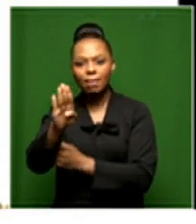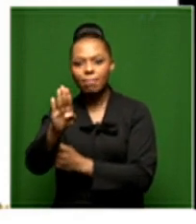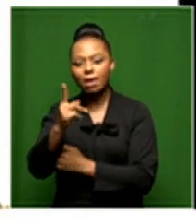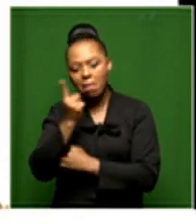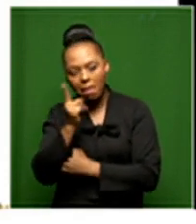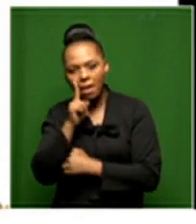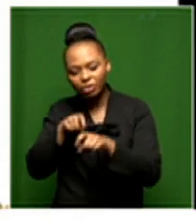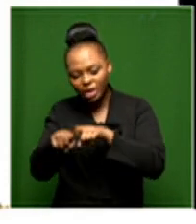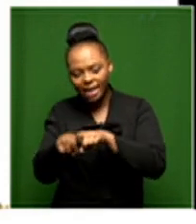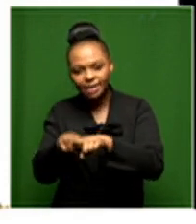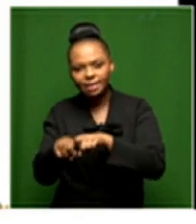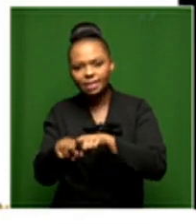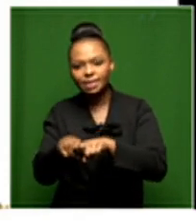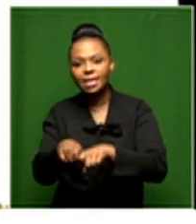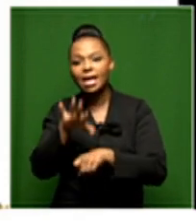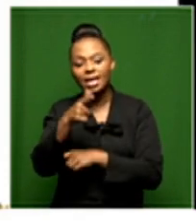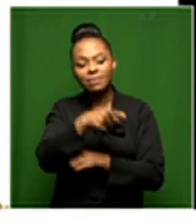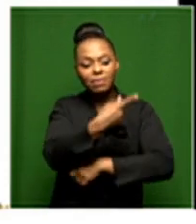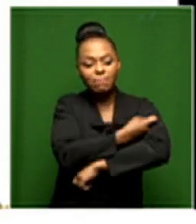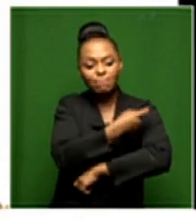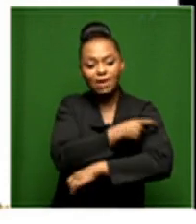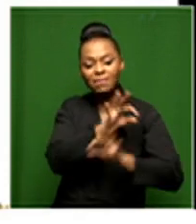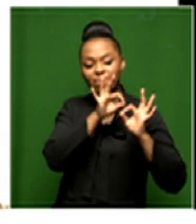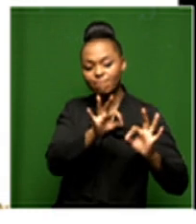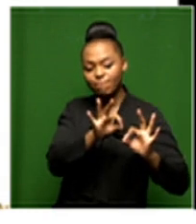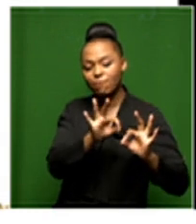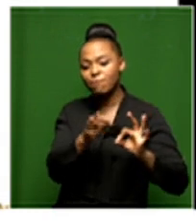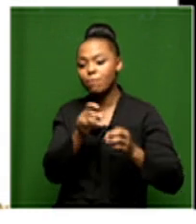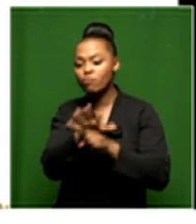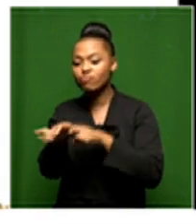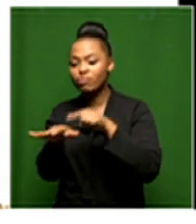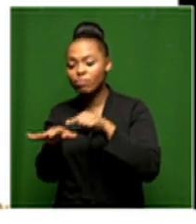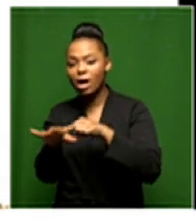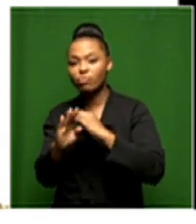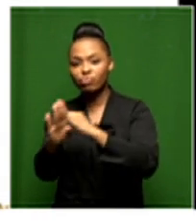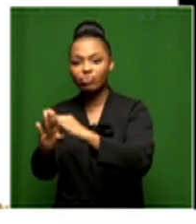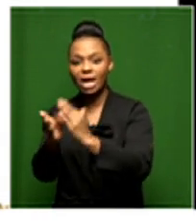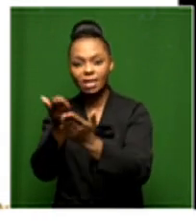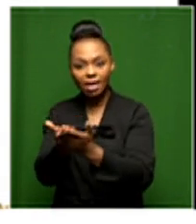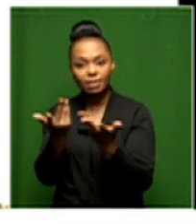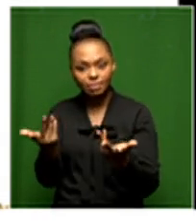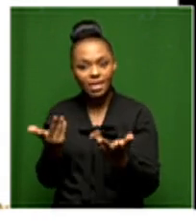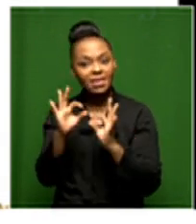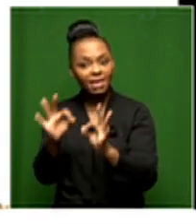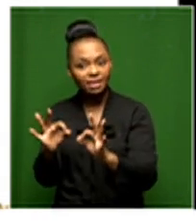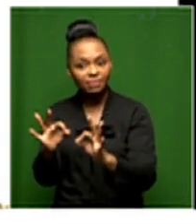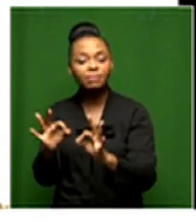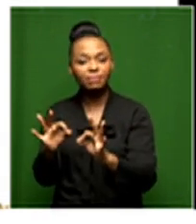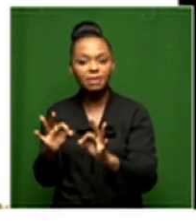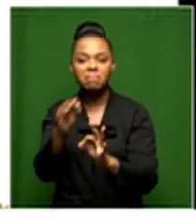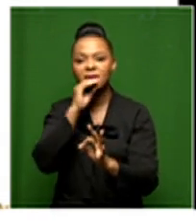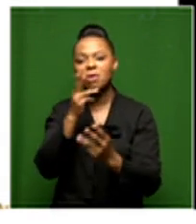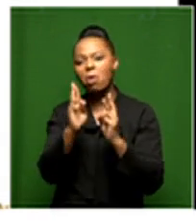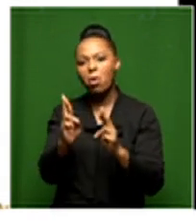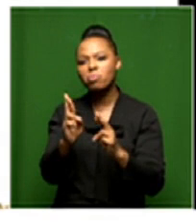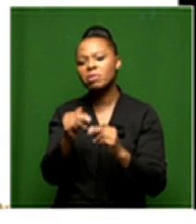be effective against the variant, but it's only one dimension of the assessment, and hopefully we would get results